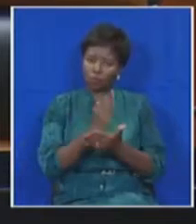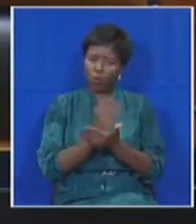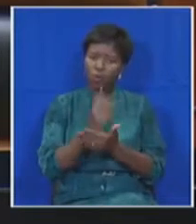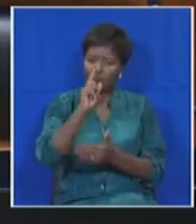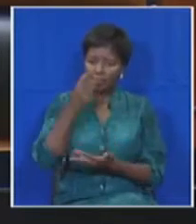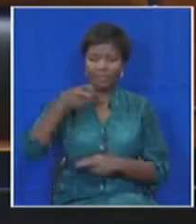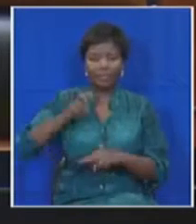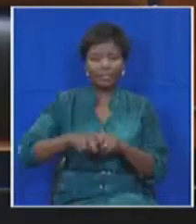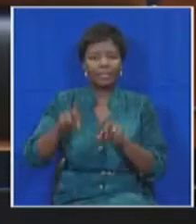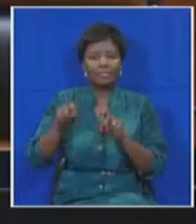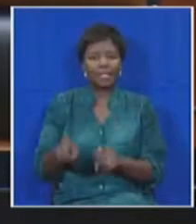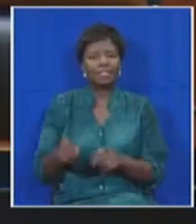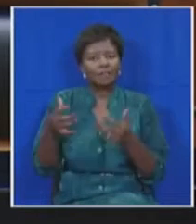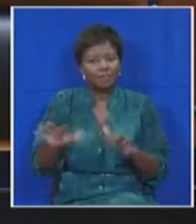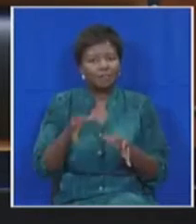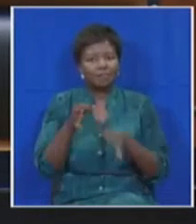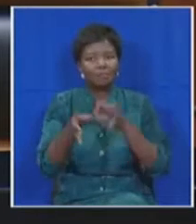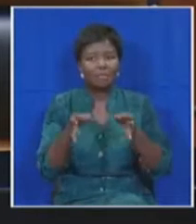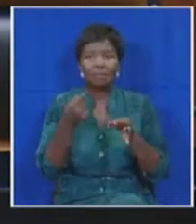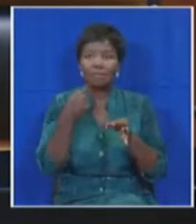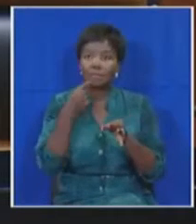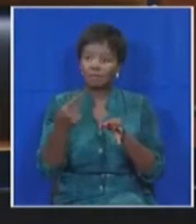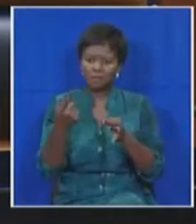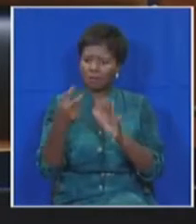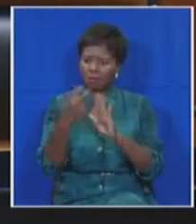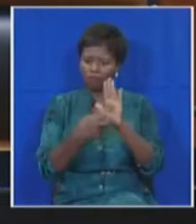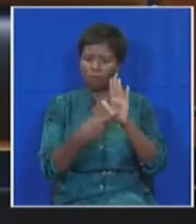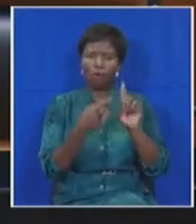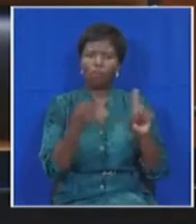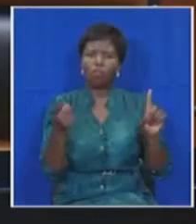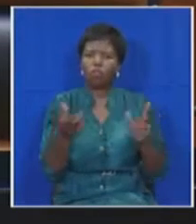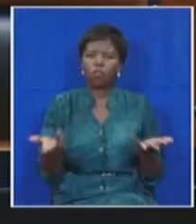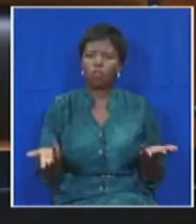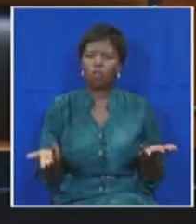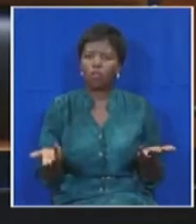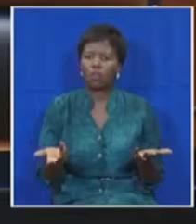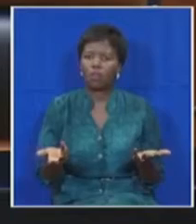seats. I've told them that those were not points of orders.